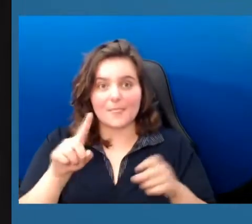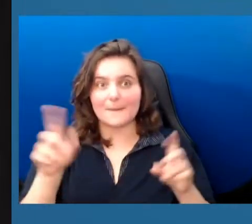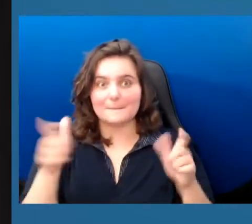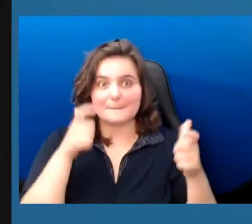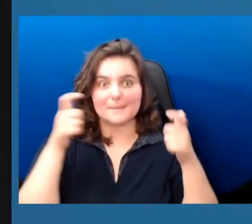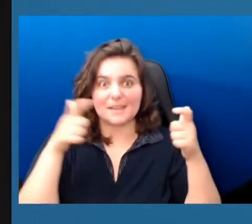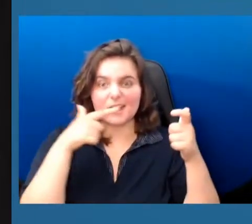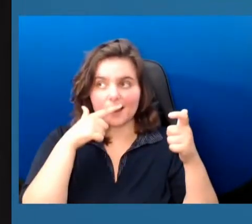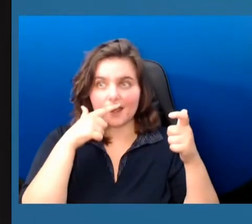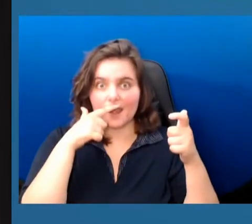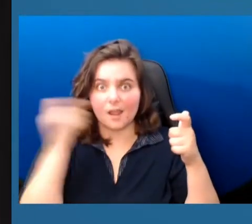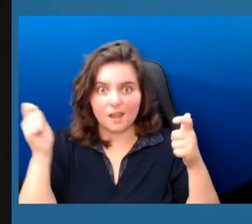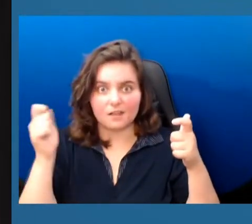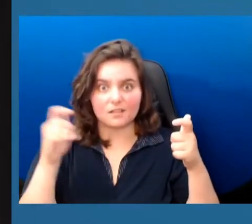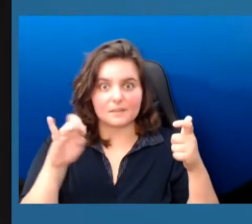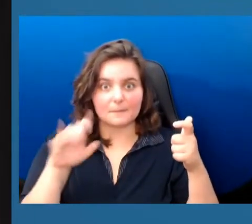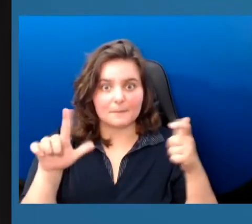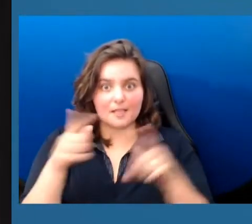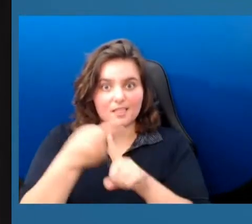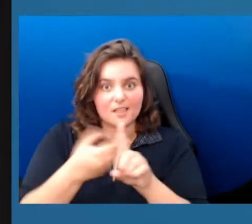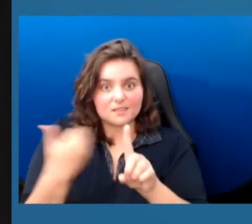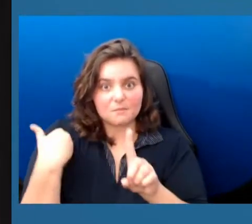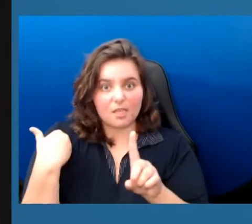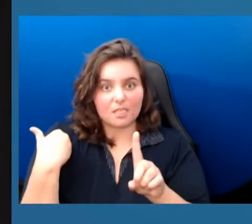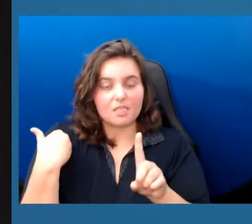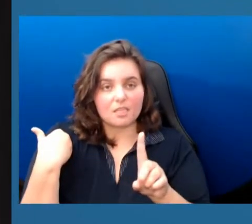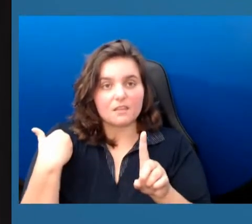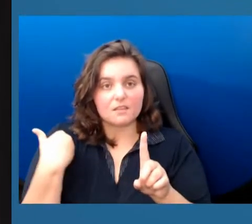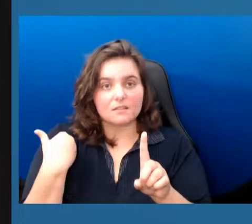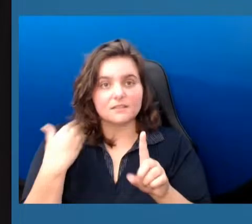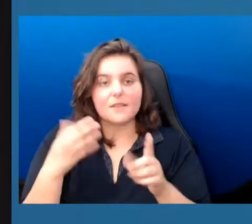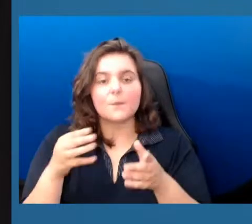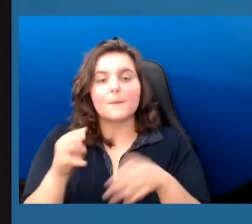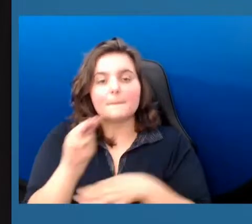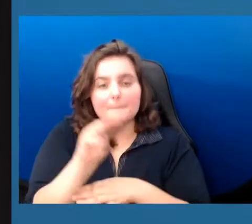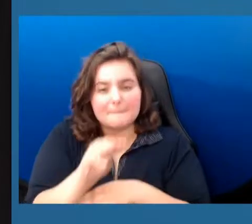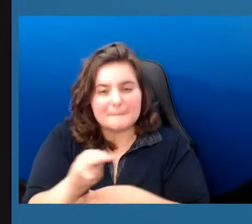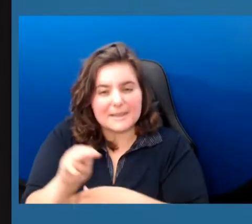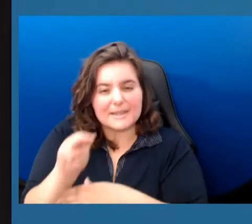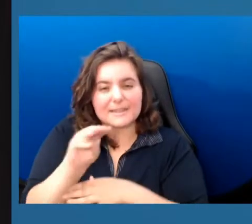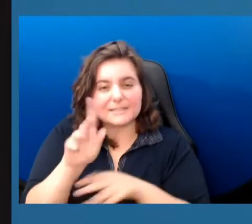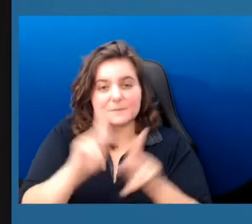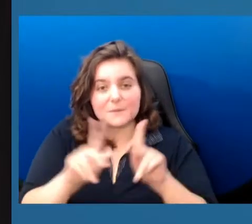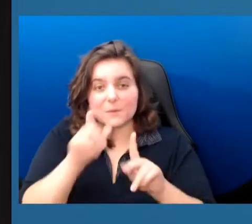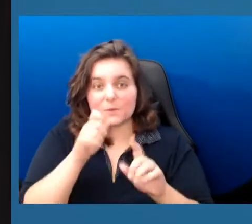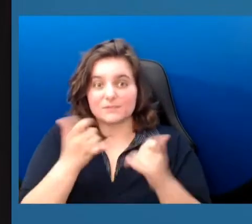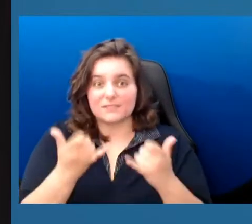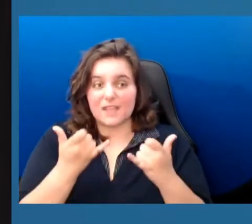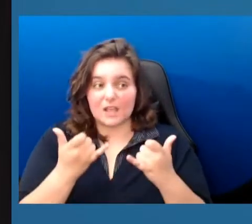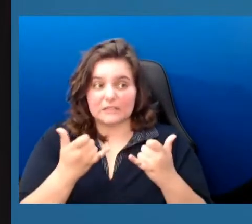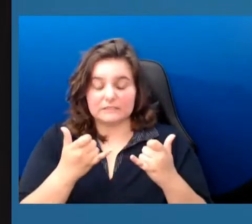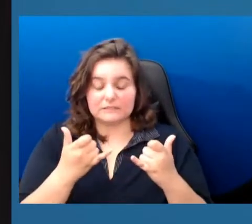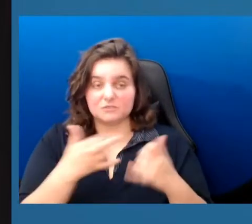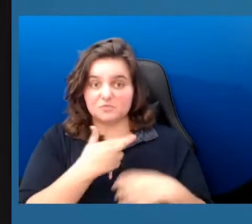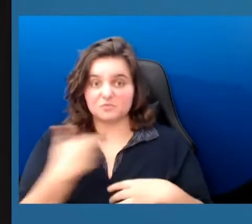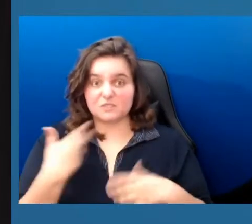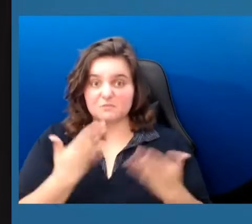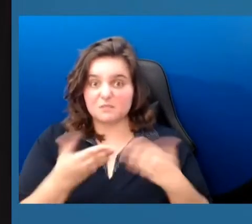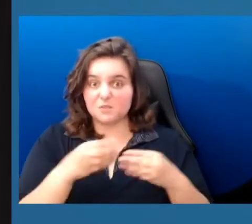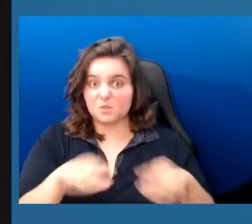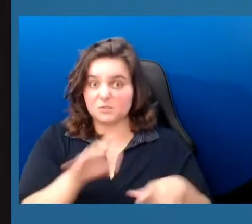month, we have millions of people across this country who are going to be in danger of losing their jobs. Some of them don't realize it